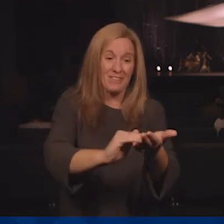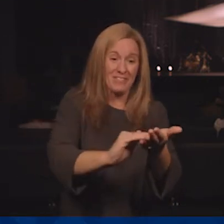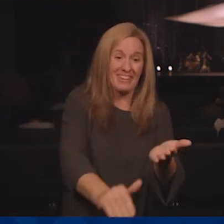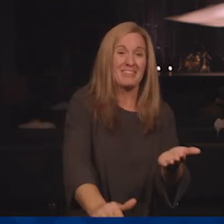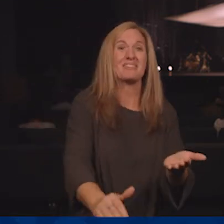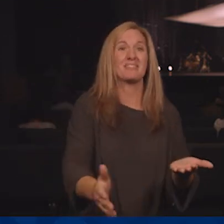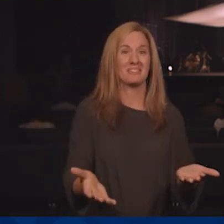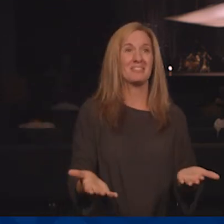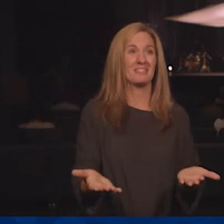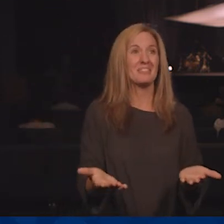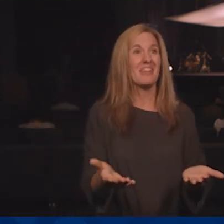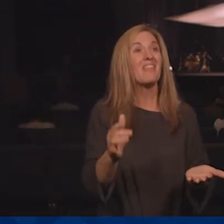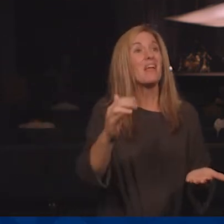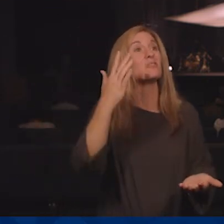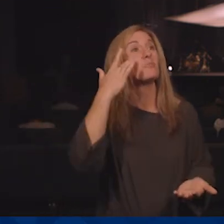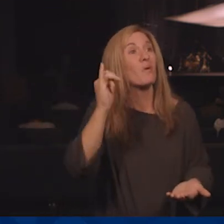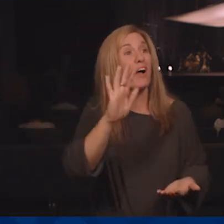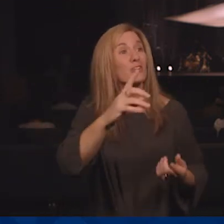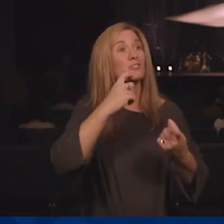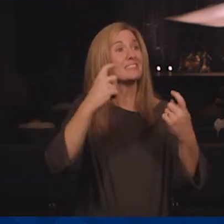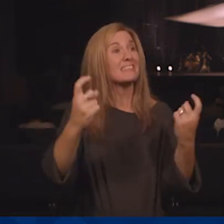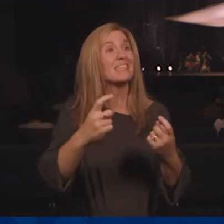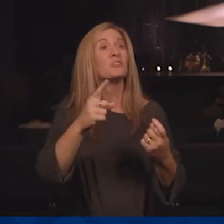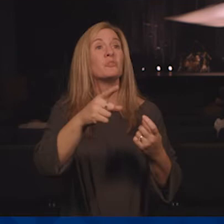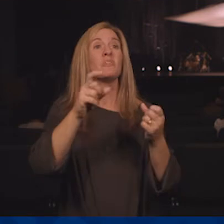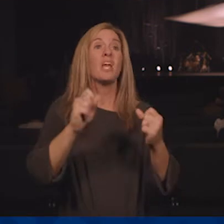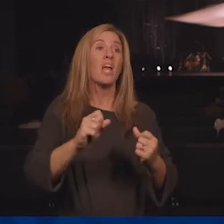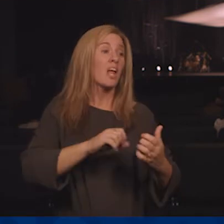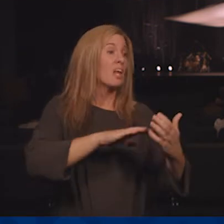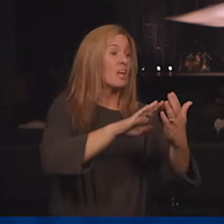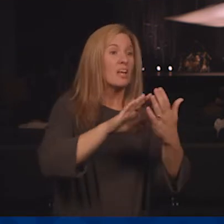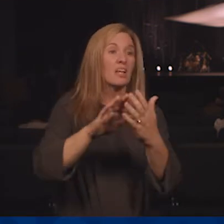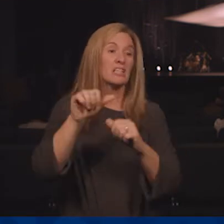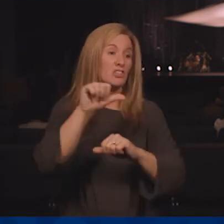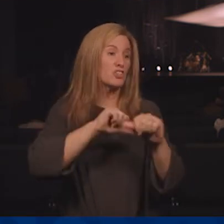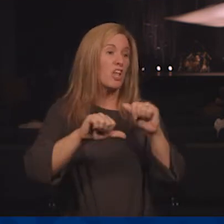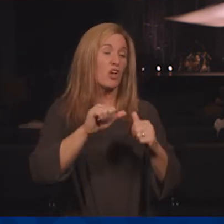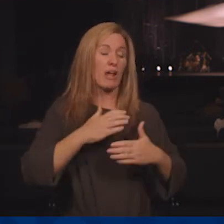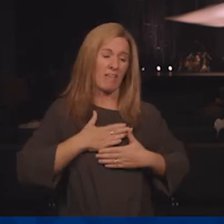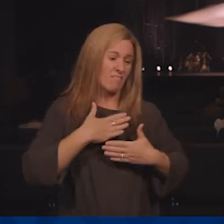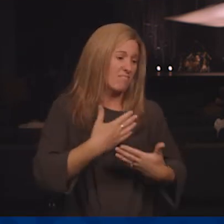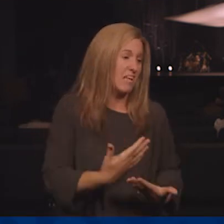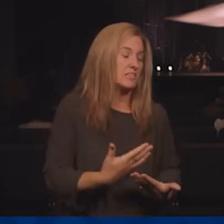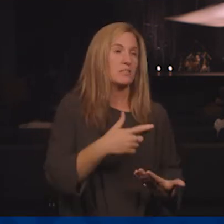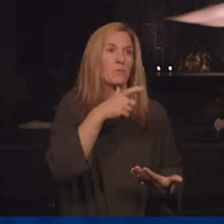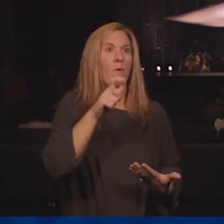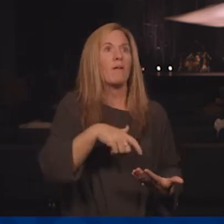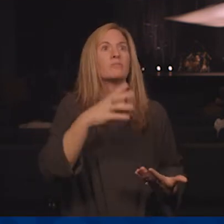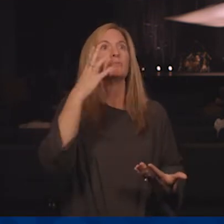is why you can confess your sins to each other without feeling a tremendous amount of shame and humiliation,